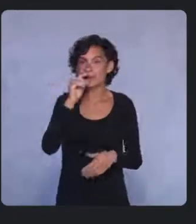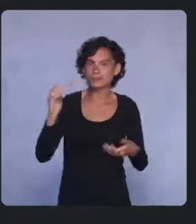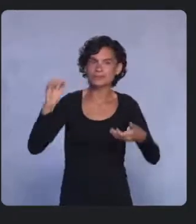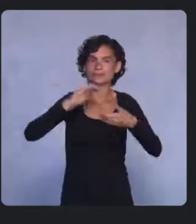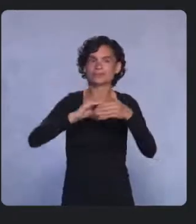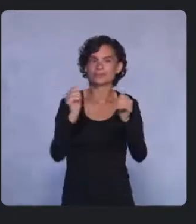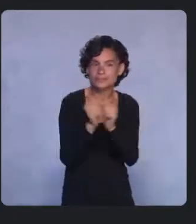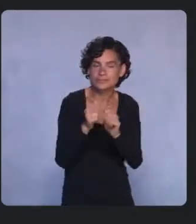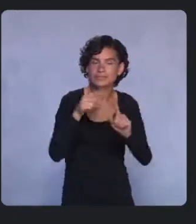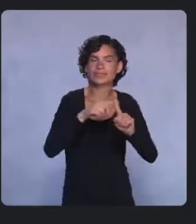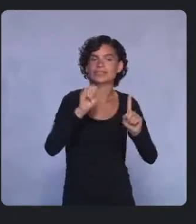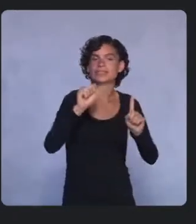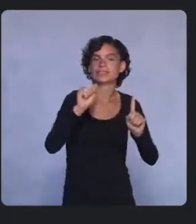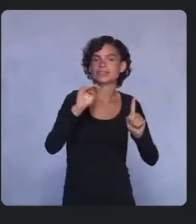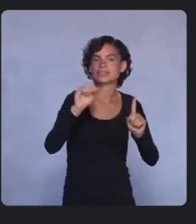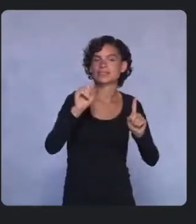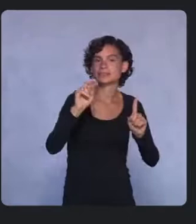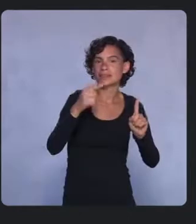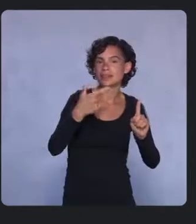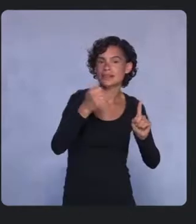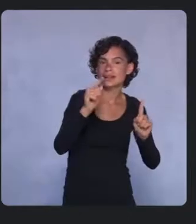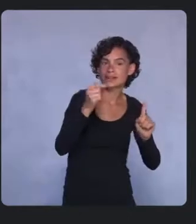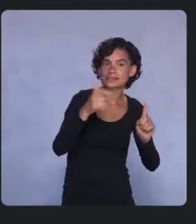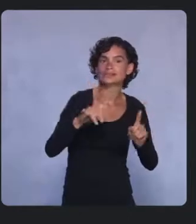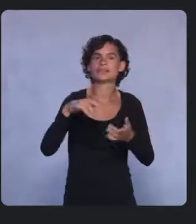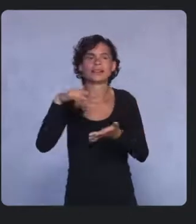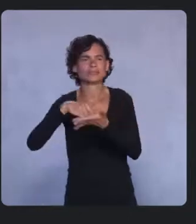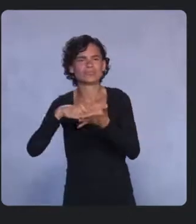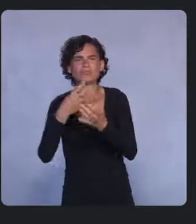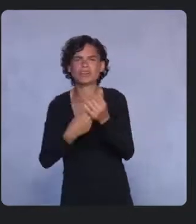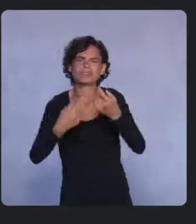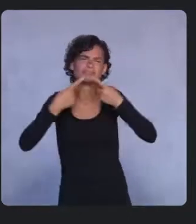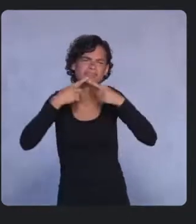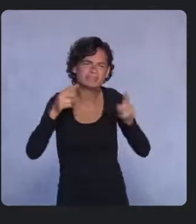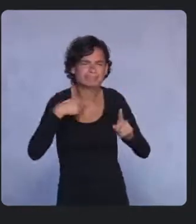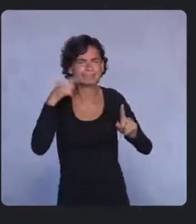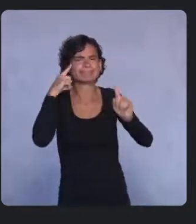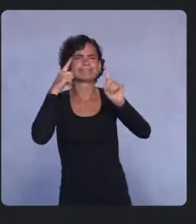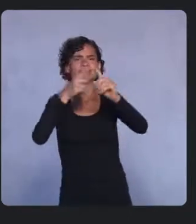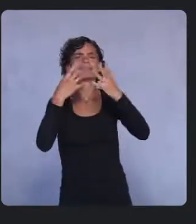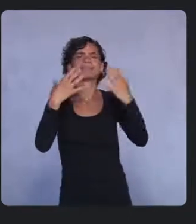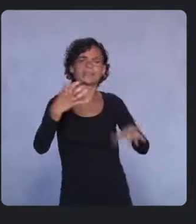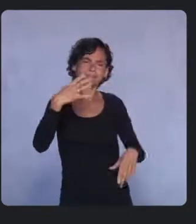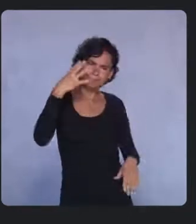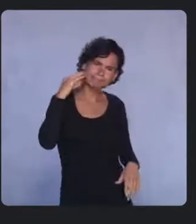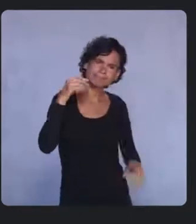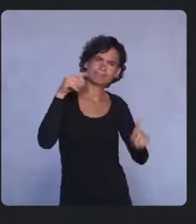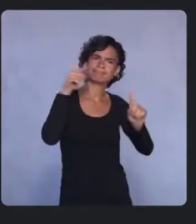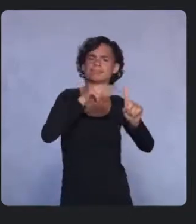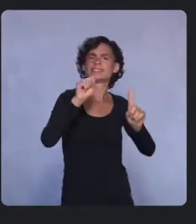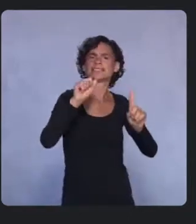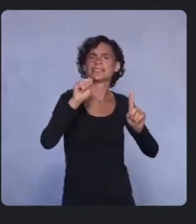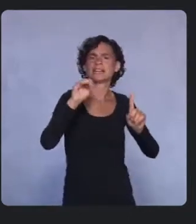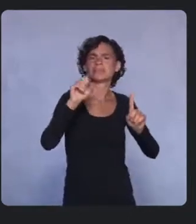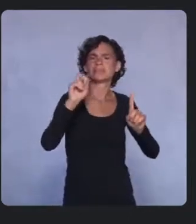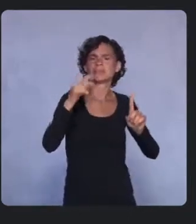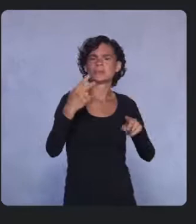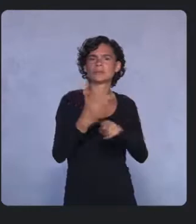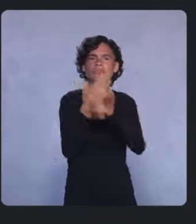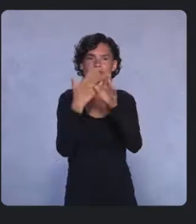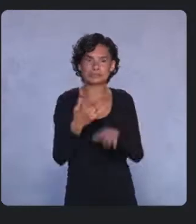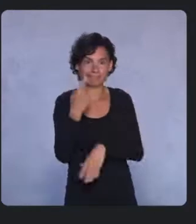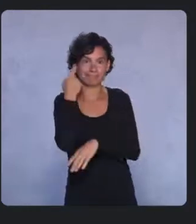successful. We strive to create innovative experiences for Samsung Galaxy users. Most recently, we